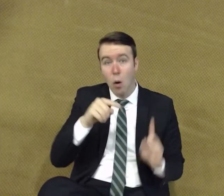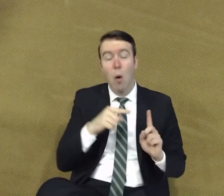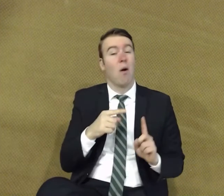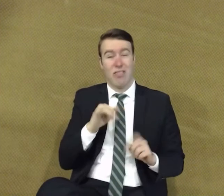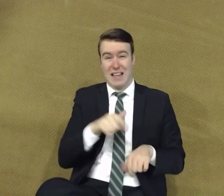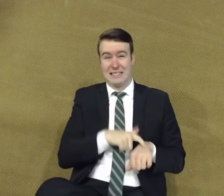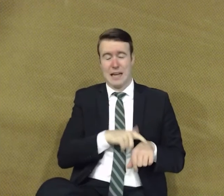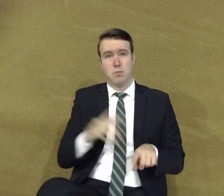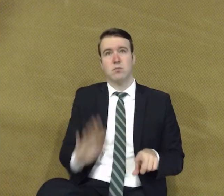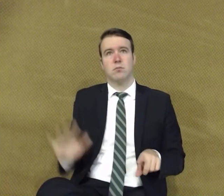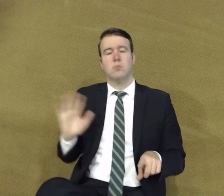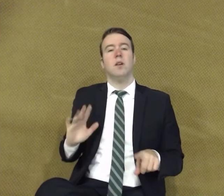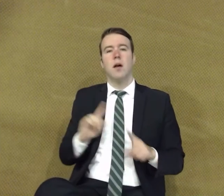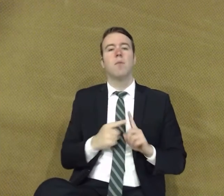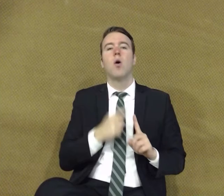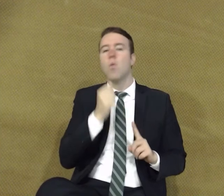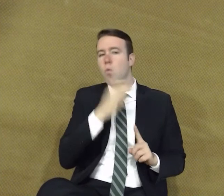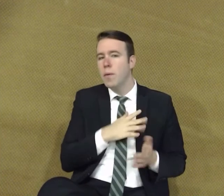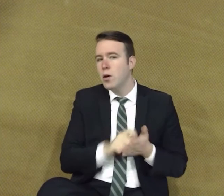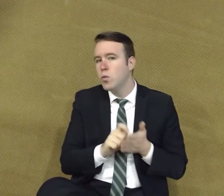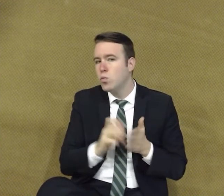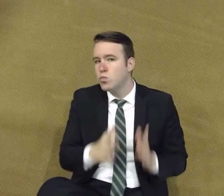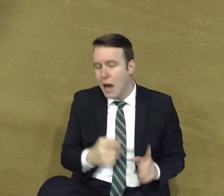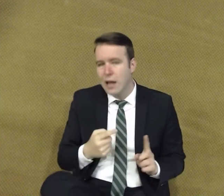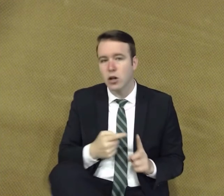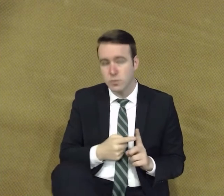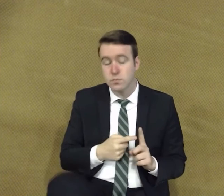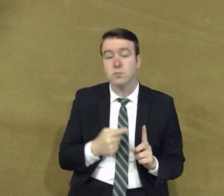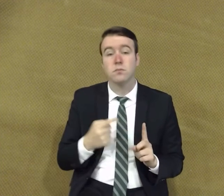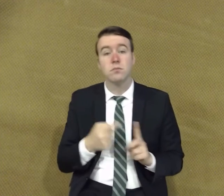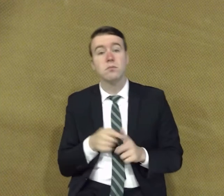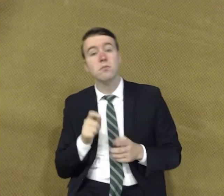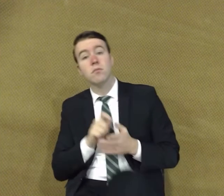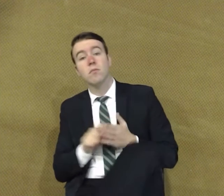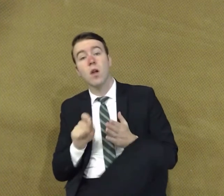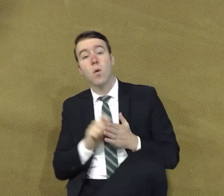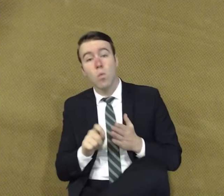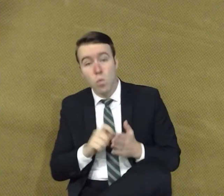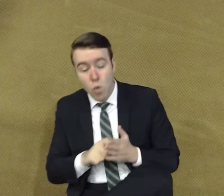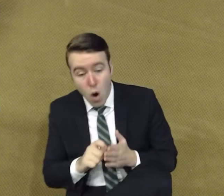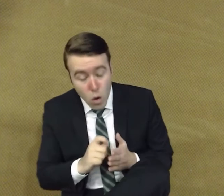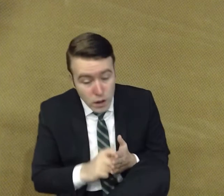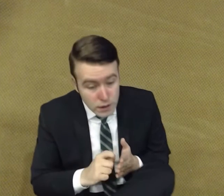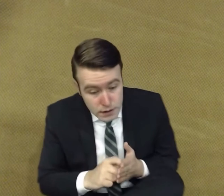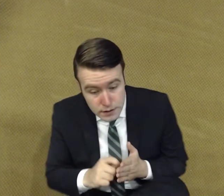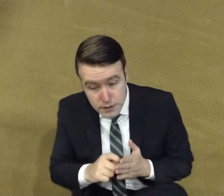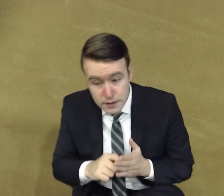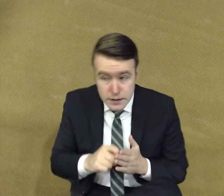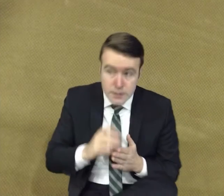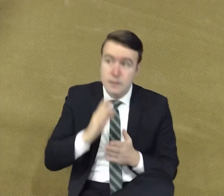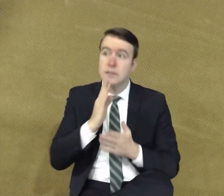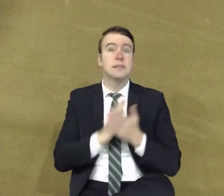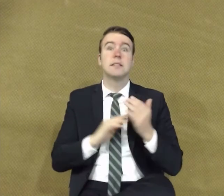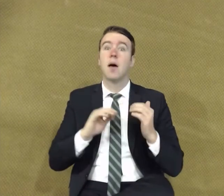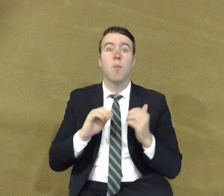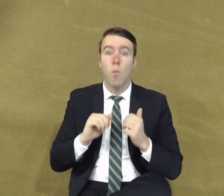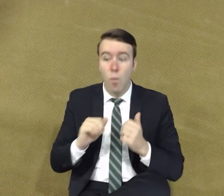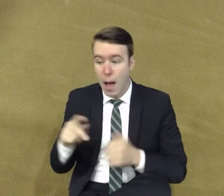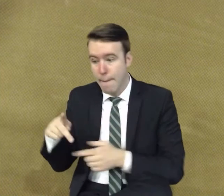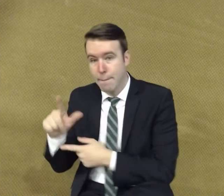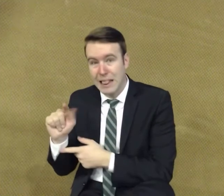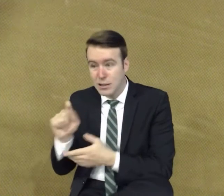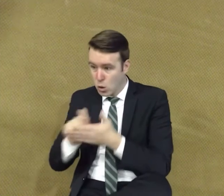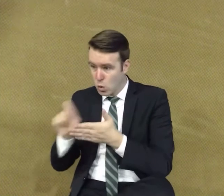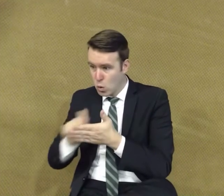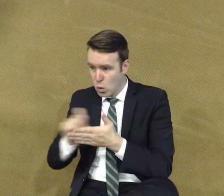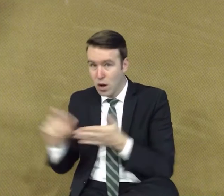A woman, a writer that wrote things that was, they said, in some ways beyond what Plato